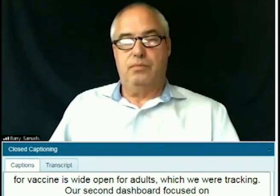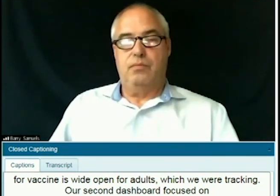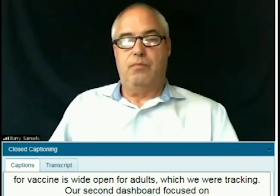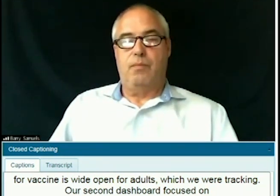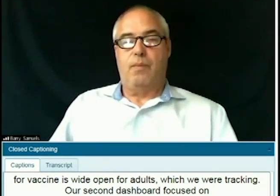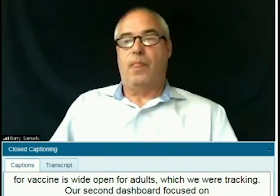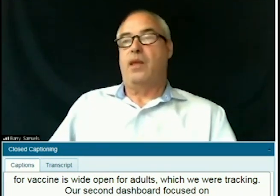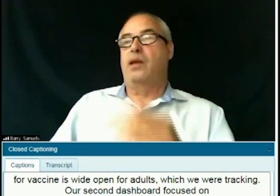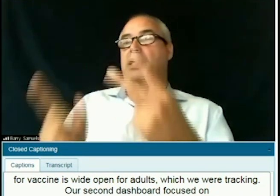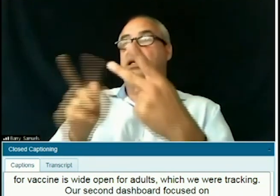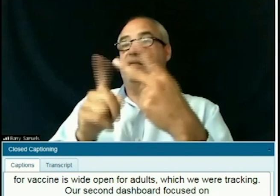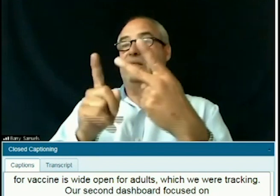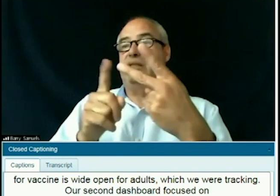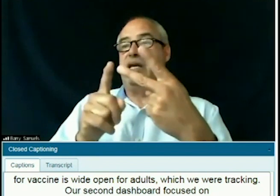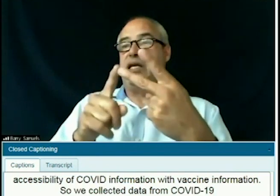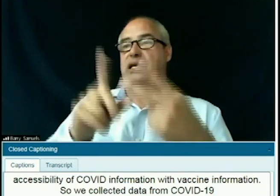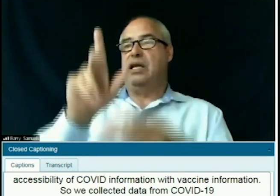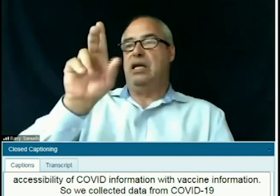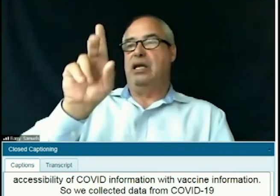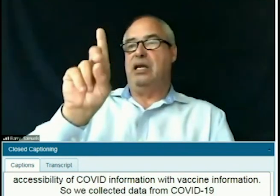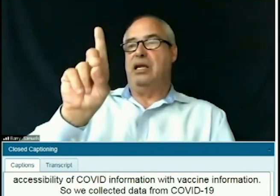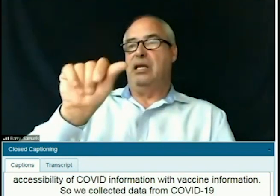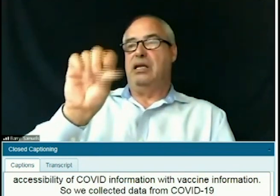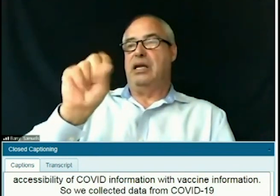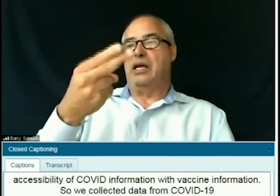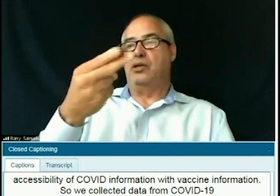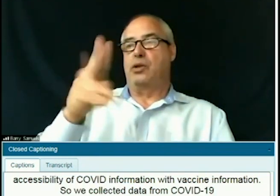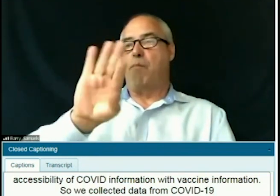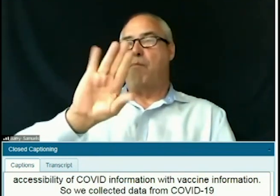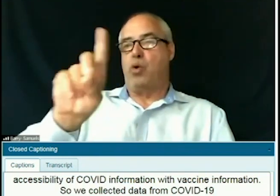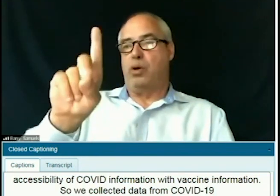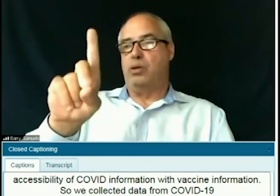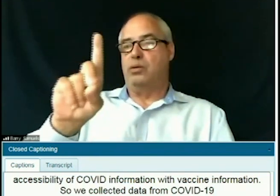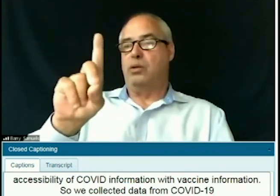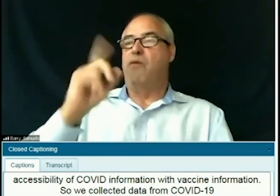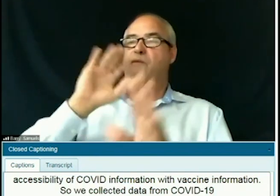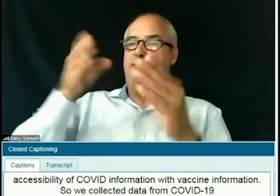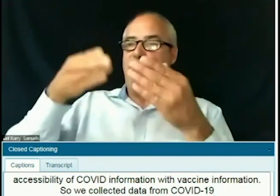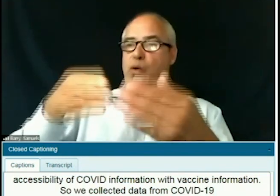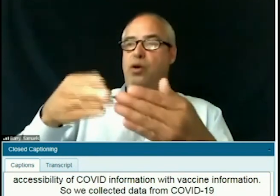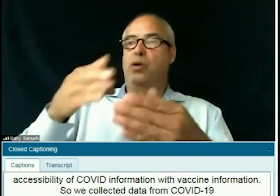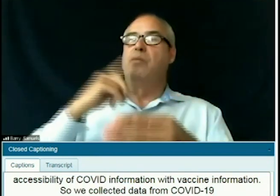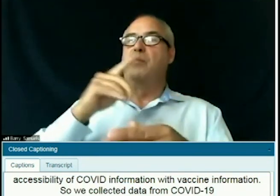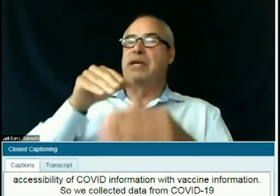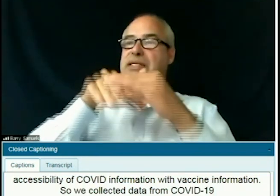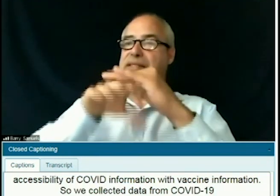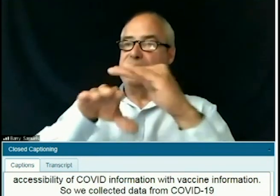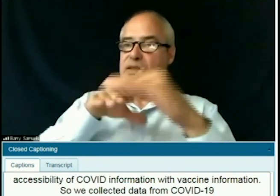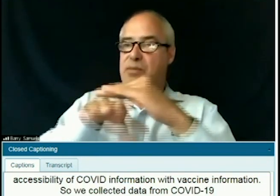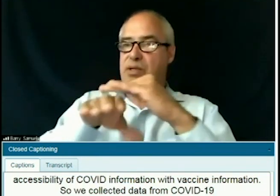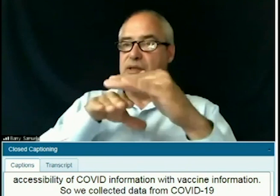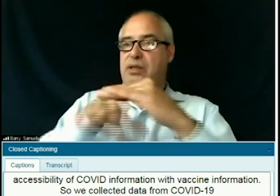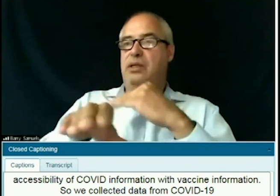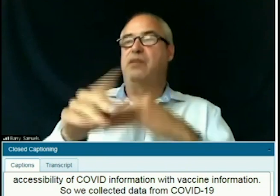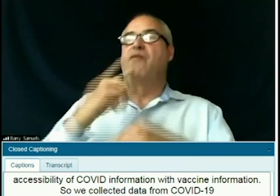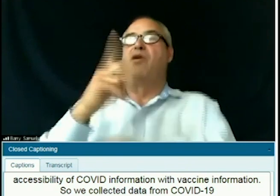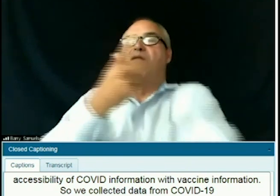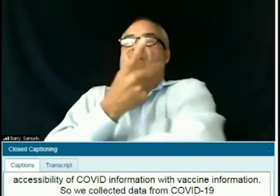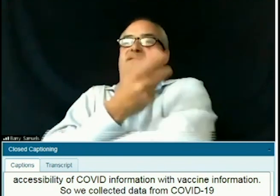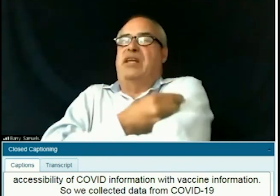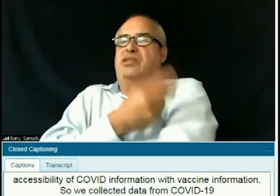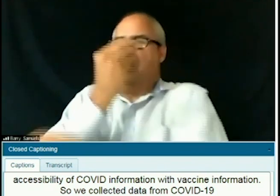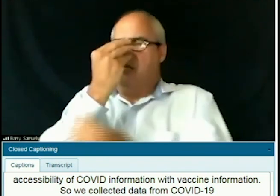Our second dashboard focused on accessibility of COVID information, COVID vaccine information. So we